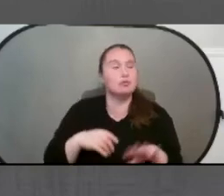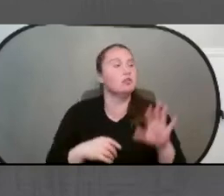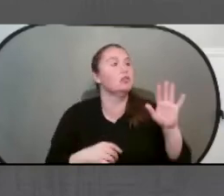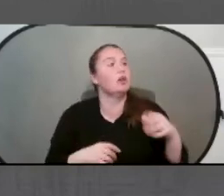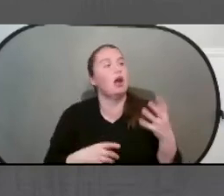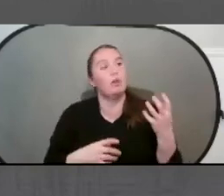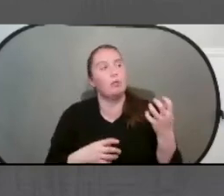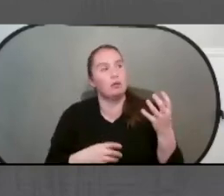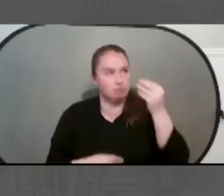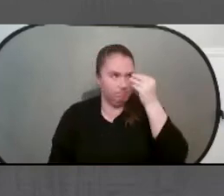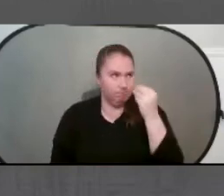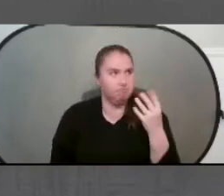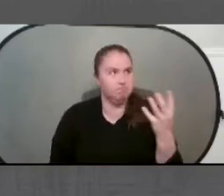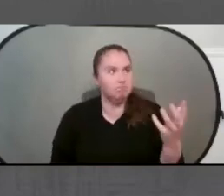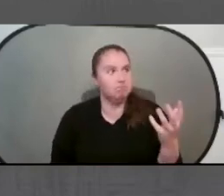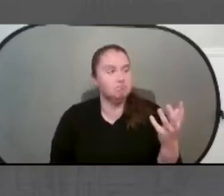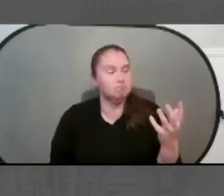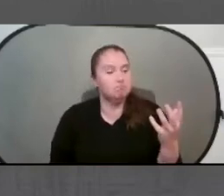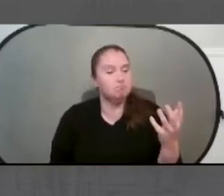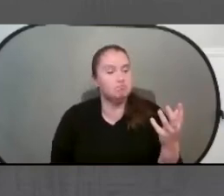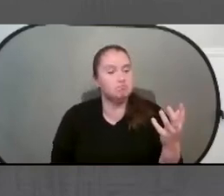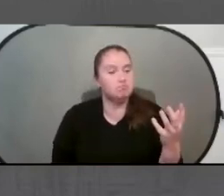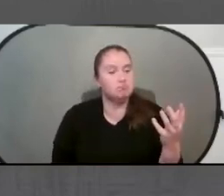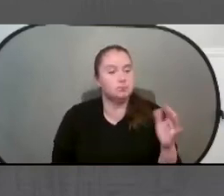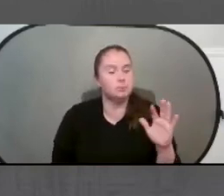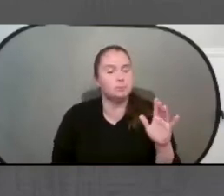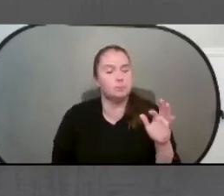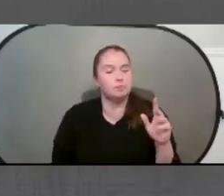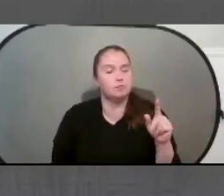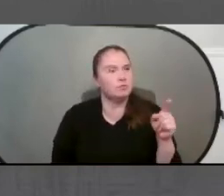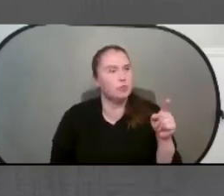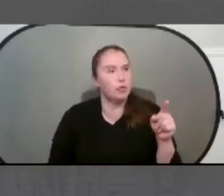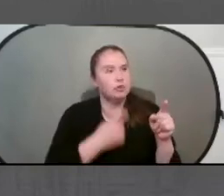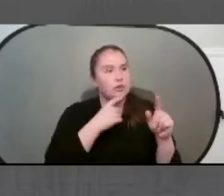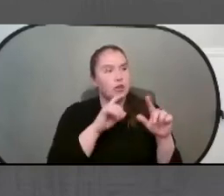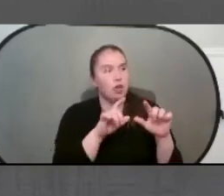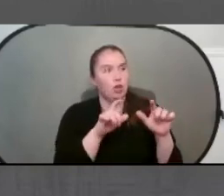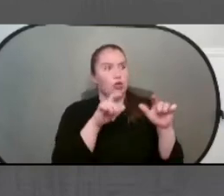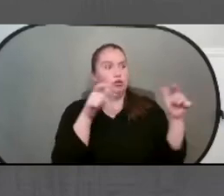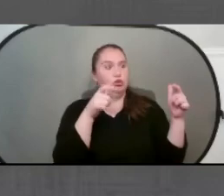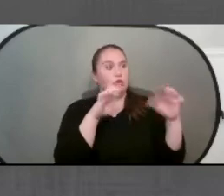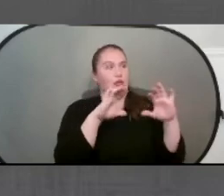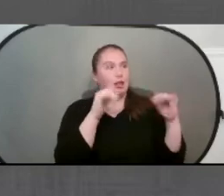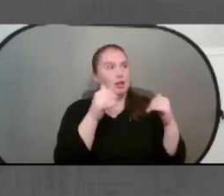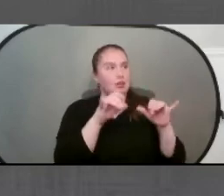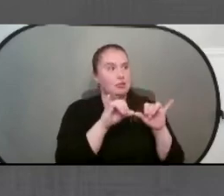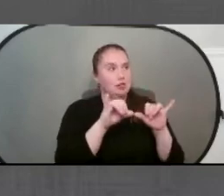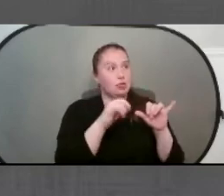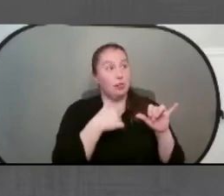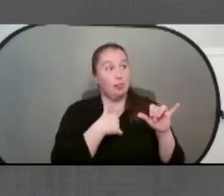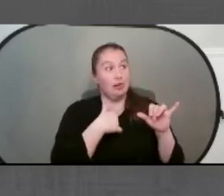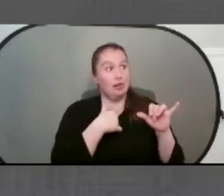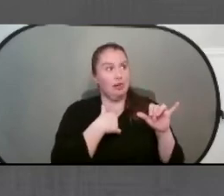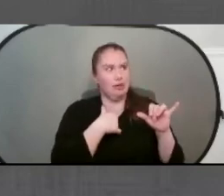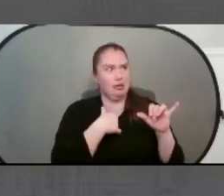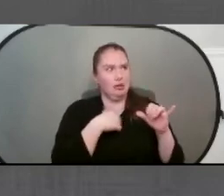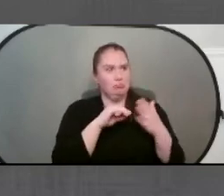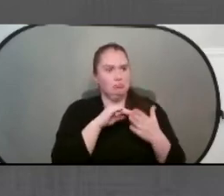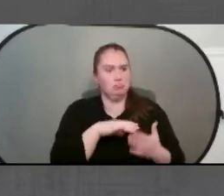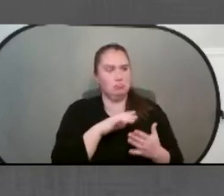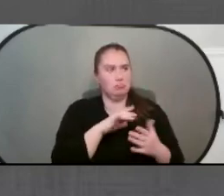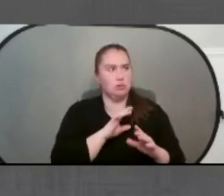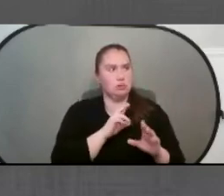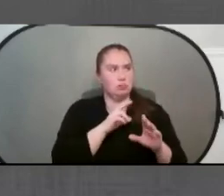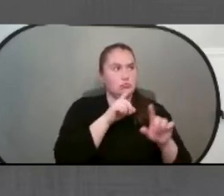want to, I do want to, uh, follow up on that. Um, when you say larger class size, do you mean like me as a student in a class of 20